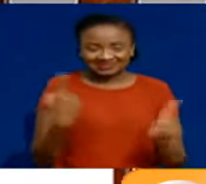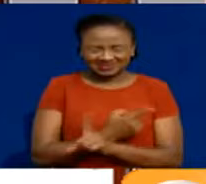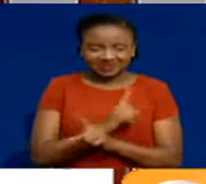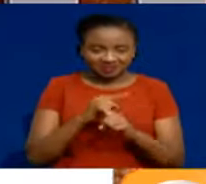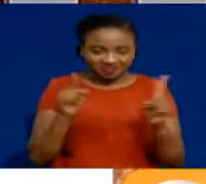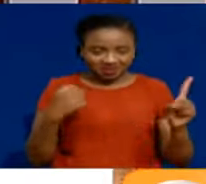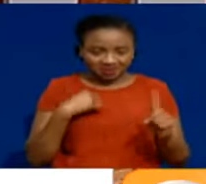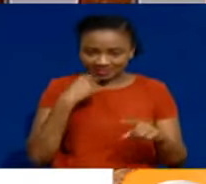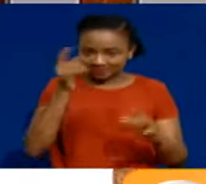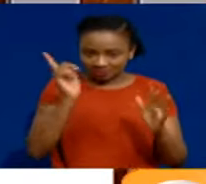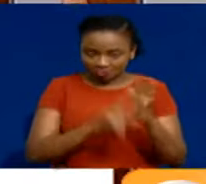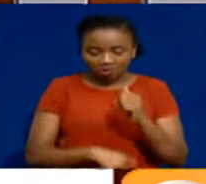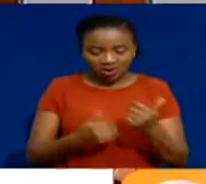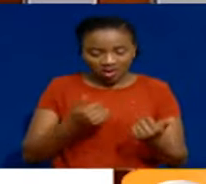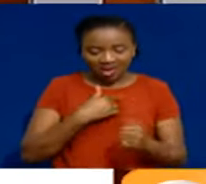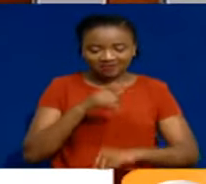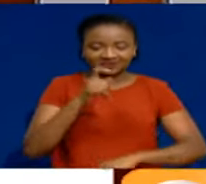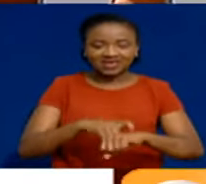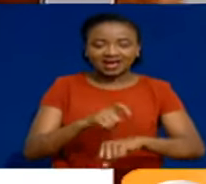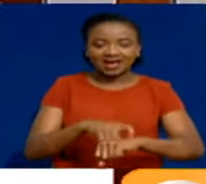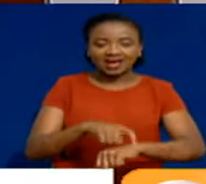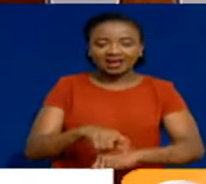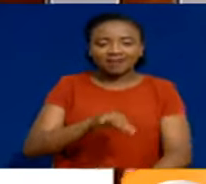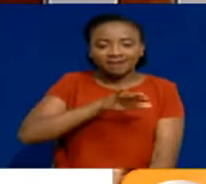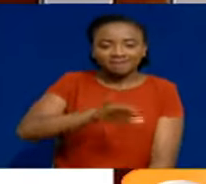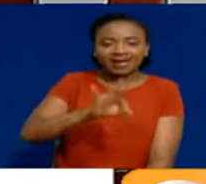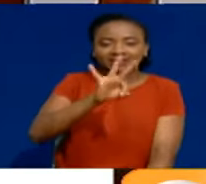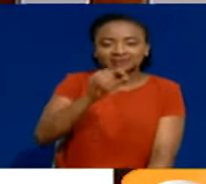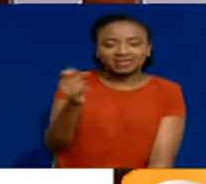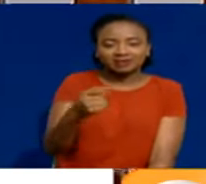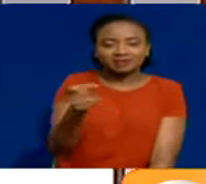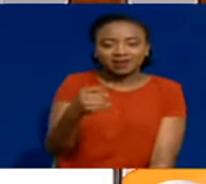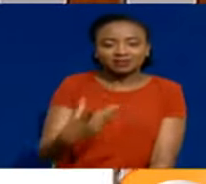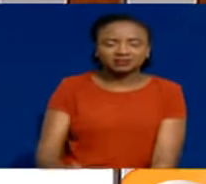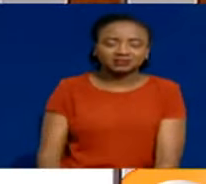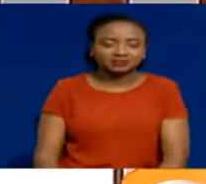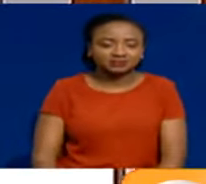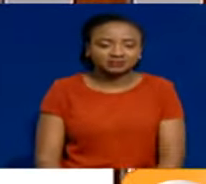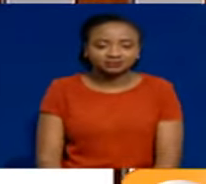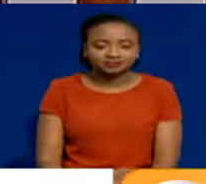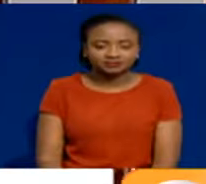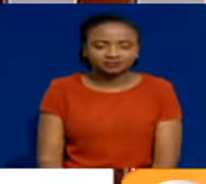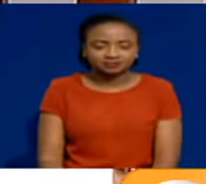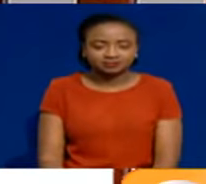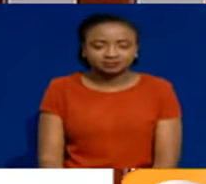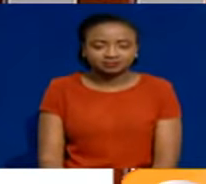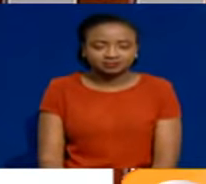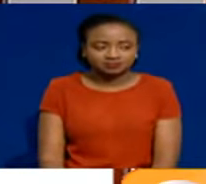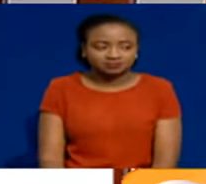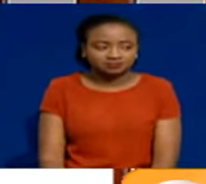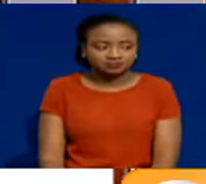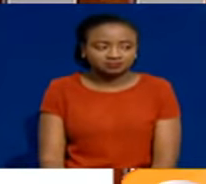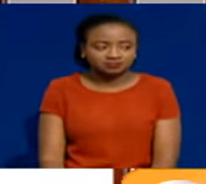I've told you, we still have up to 3 months that they will be doing some adjustments here and